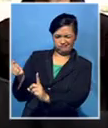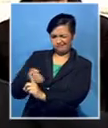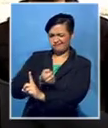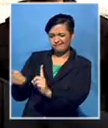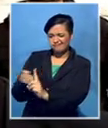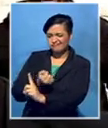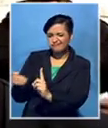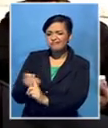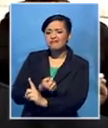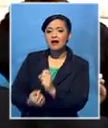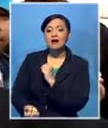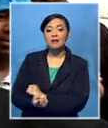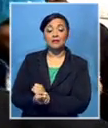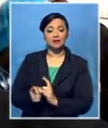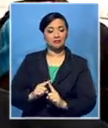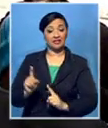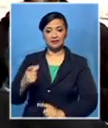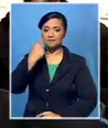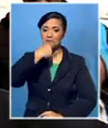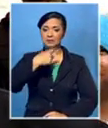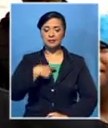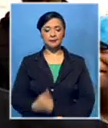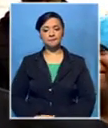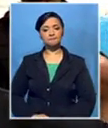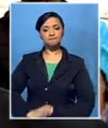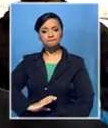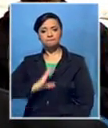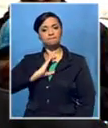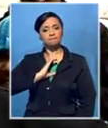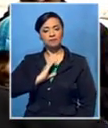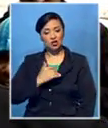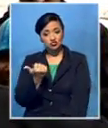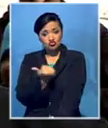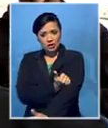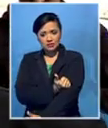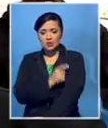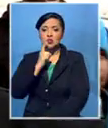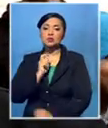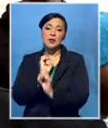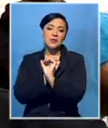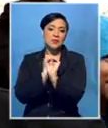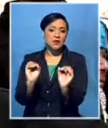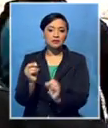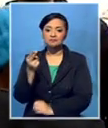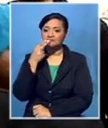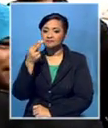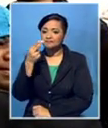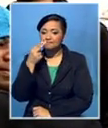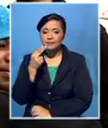months. But he has a very strong personality, and he's not on drugs, and he doesn't even